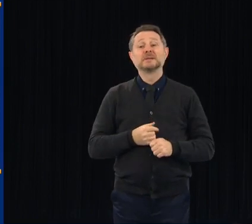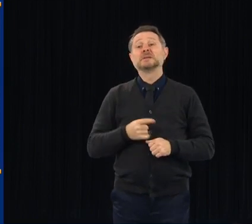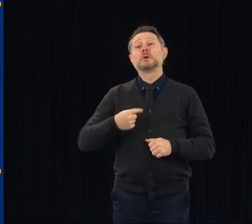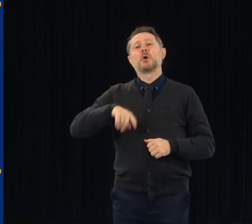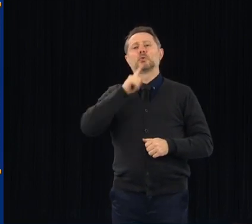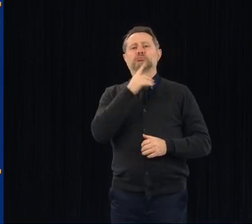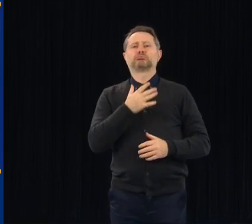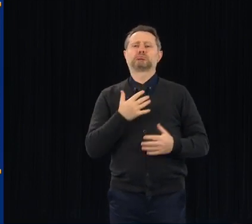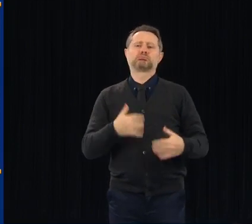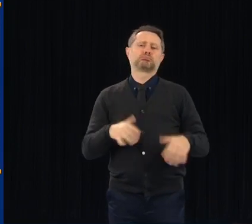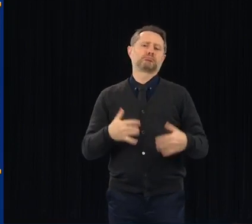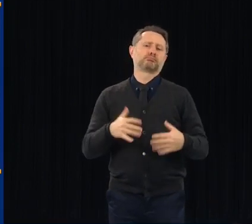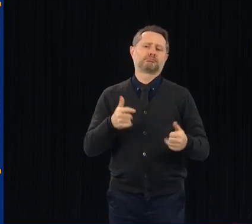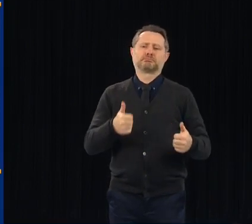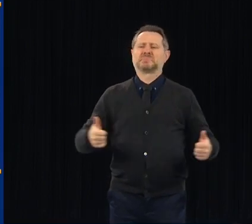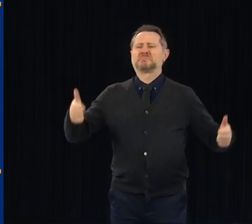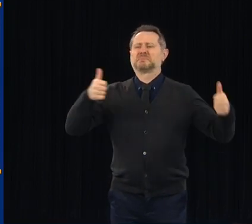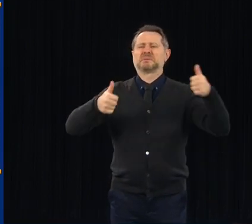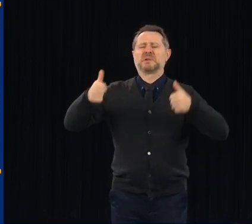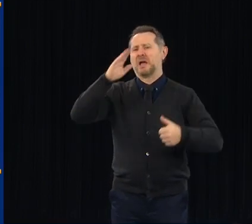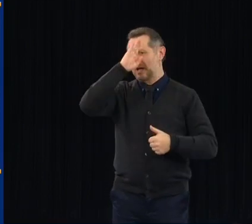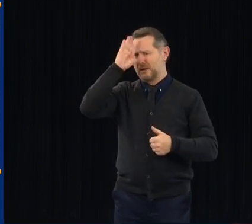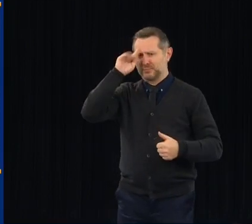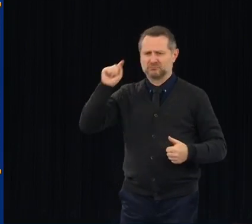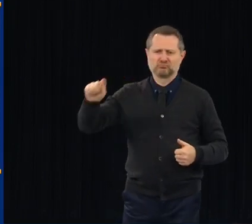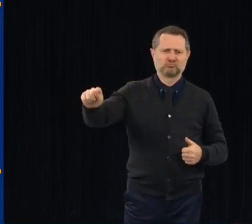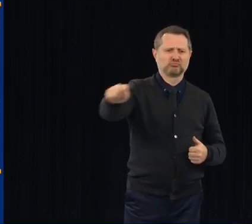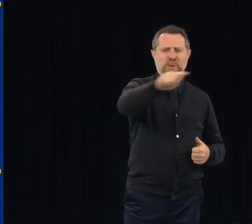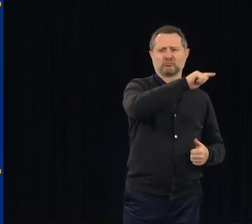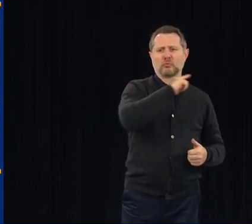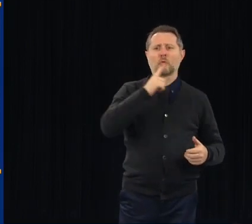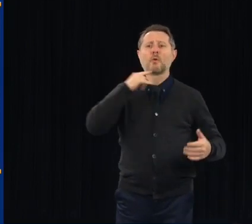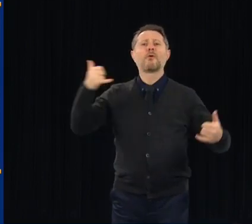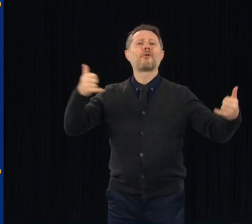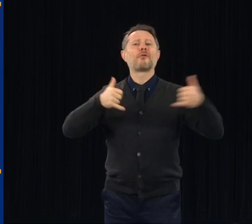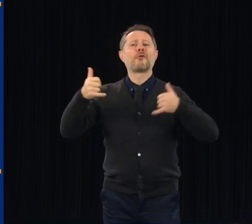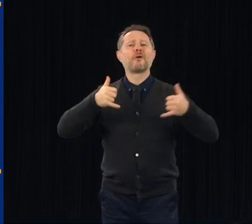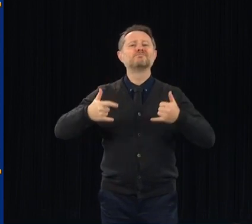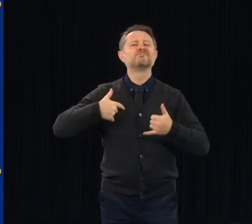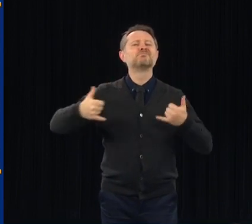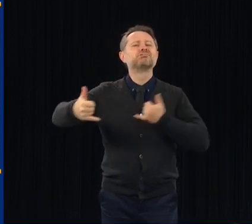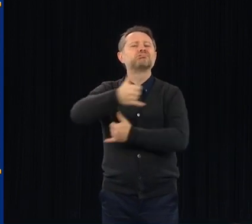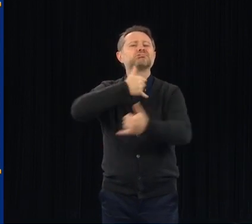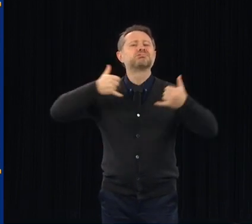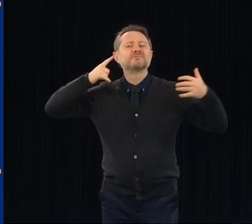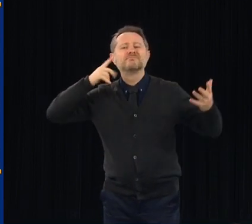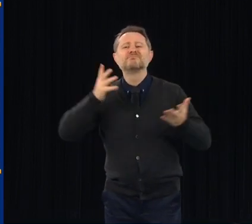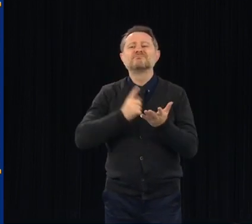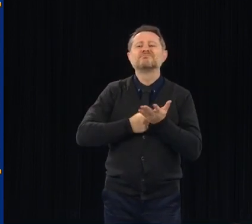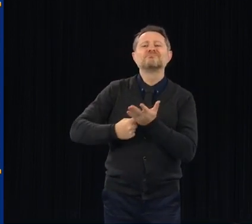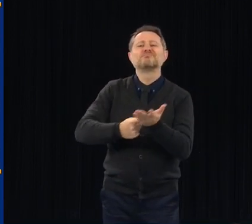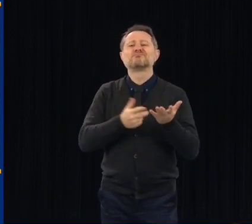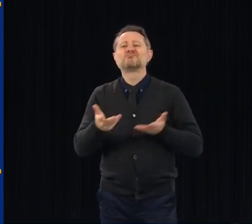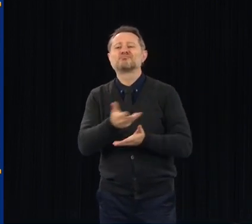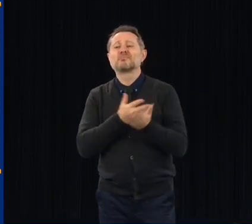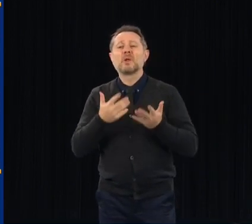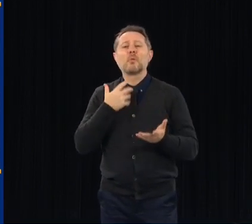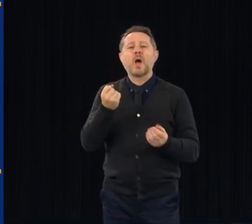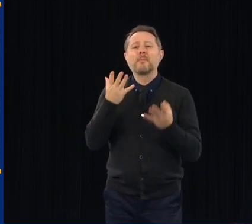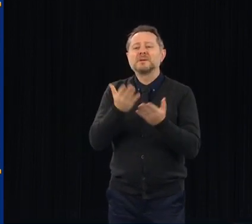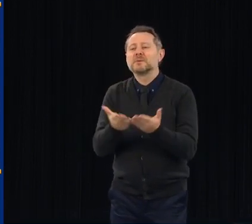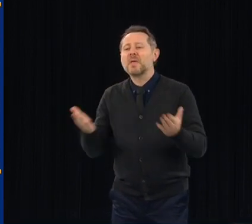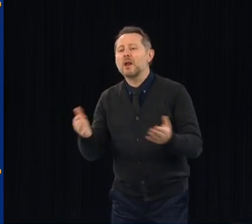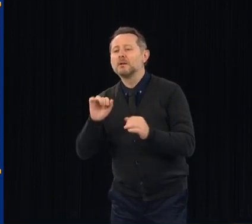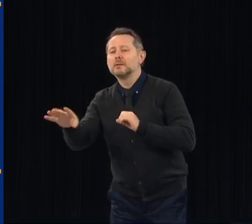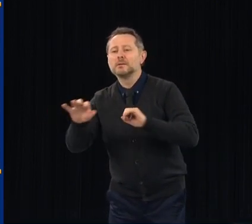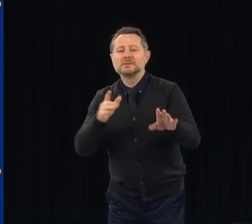daily basis. We get them on a conference call, and we do this shifting of supplies and balancing of